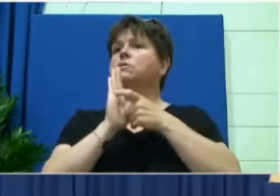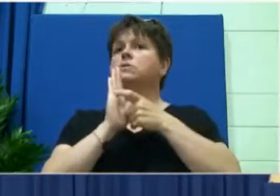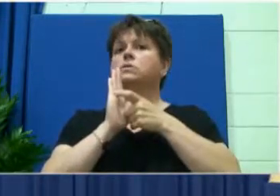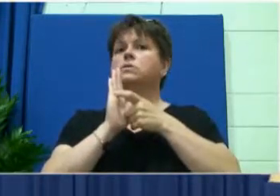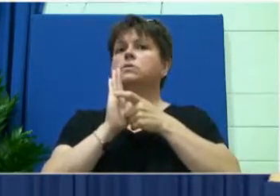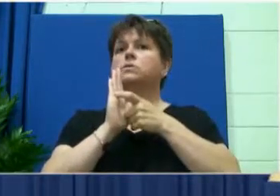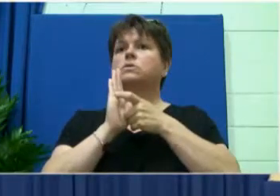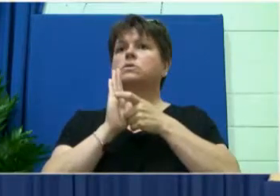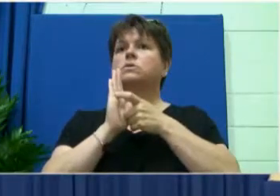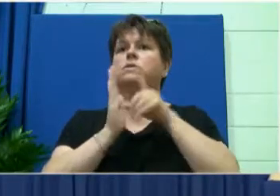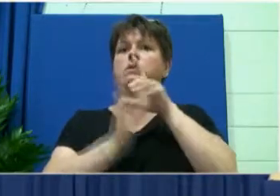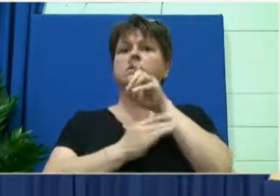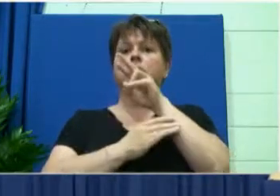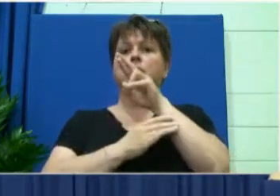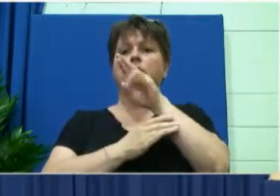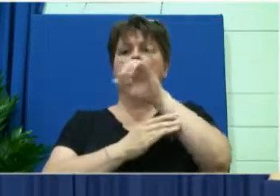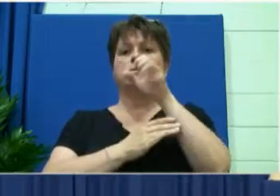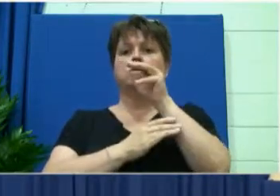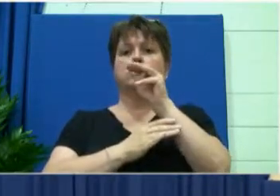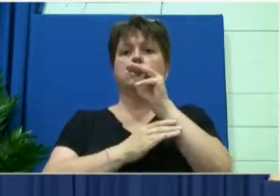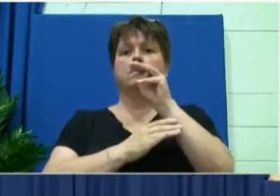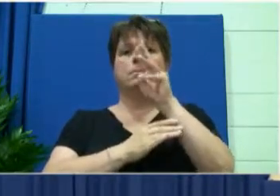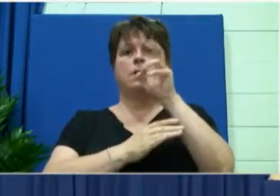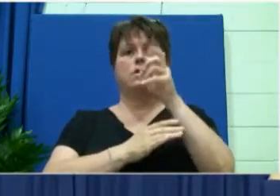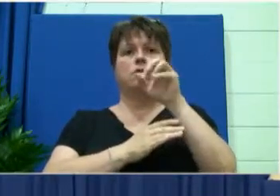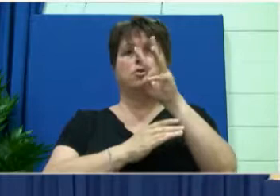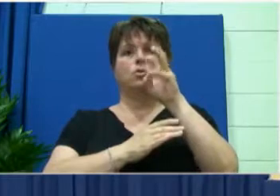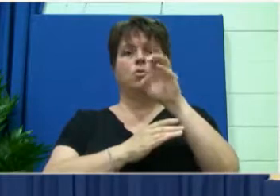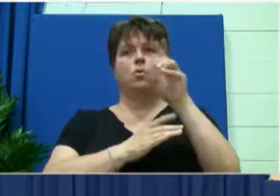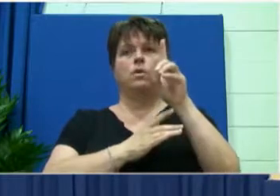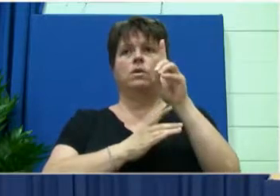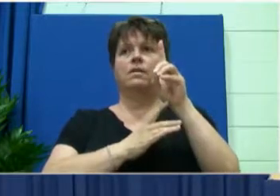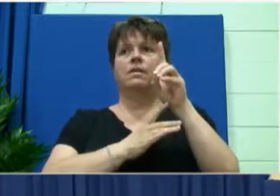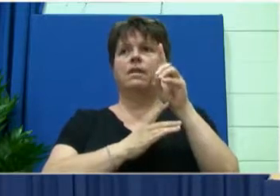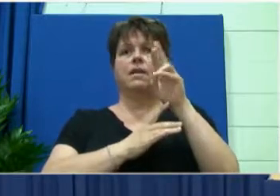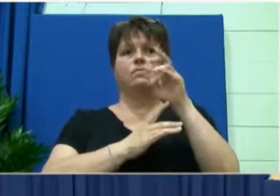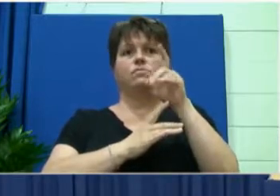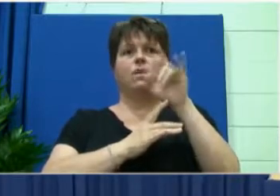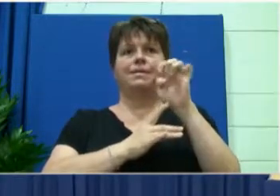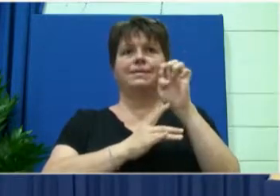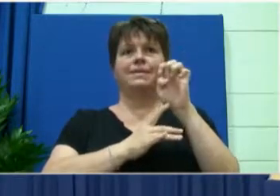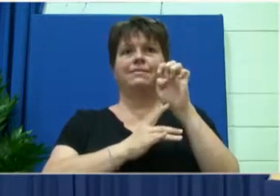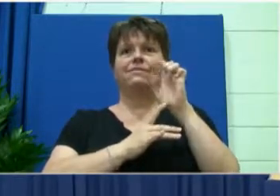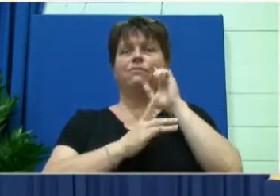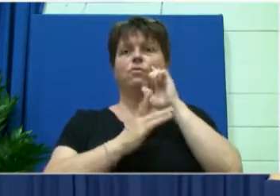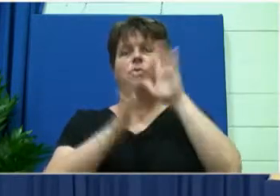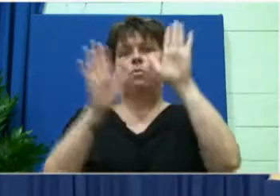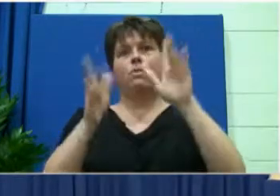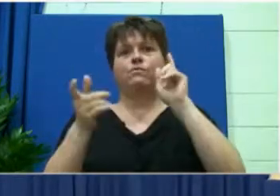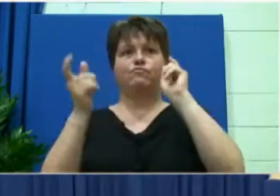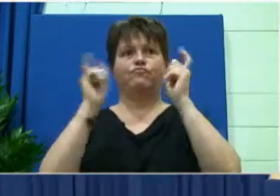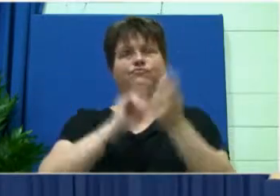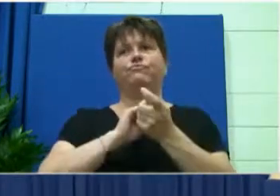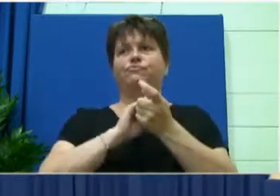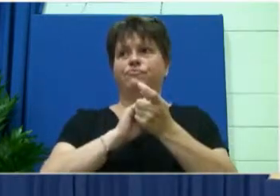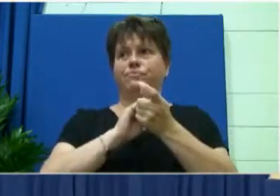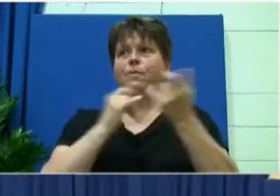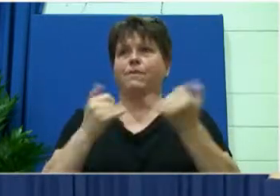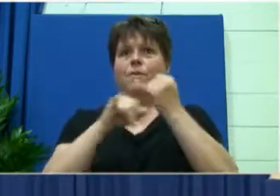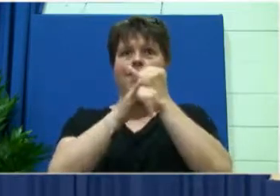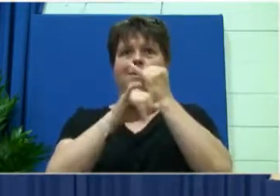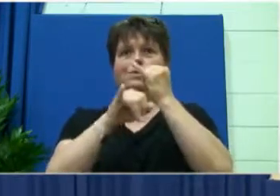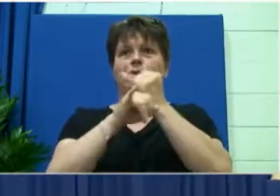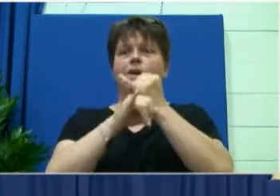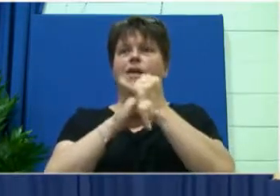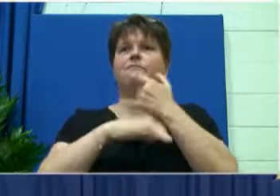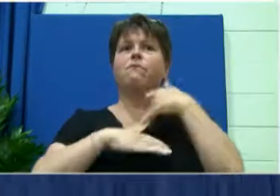of Dr. Jim Underwood and Roxy for the great transformation we've had at this institution. And speaking for all the clergy, we're